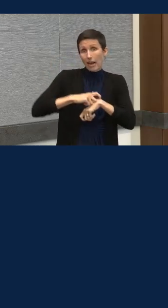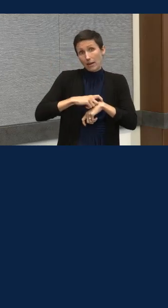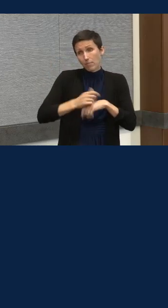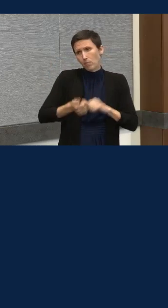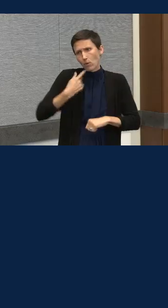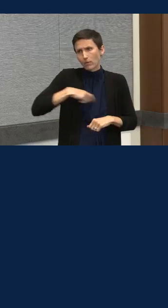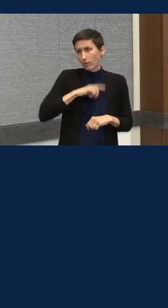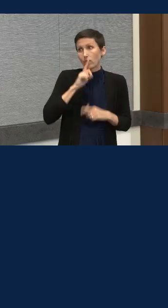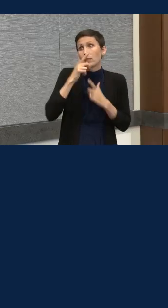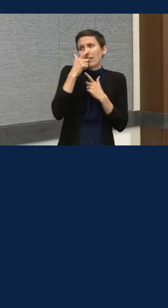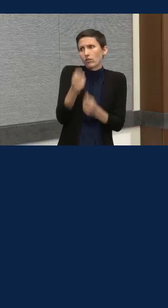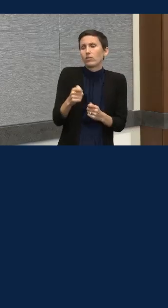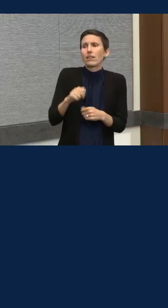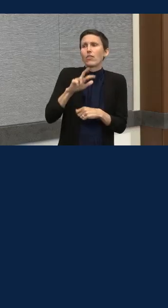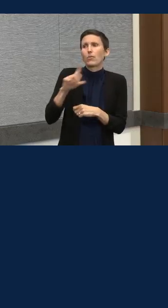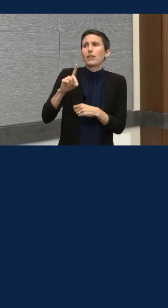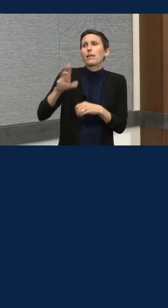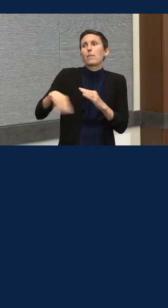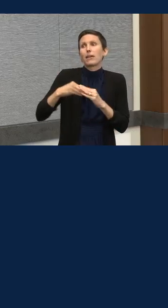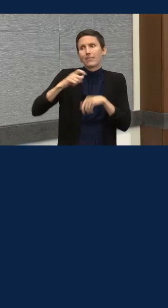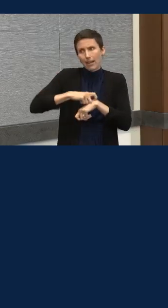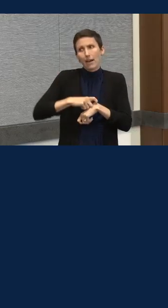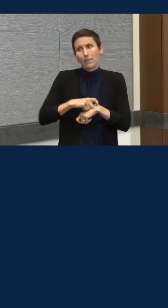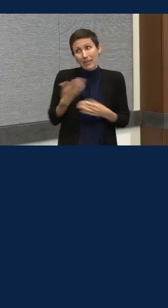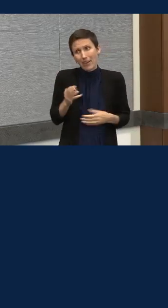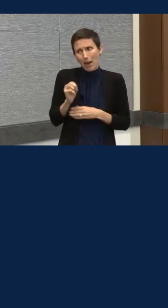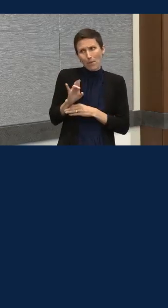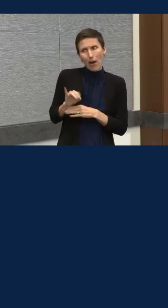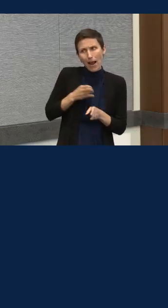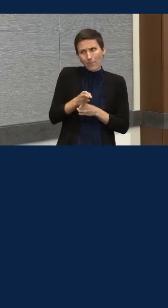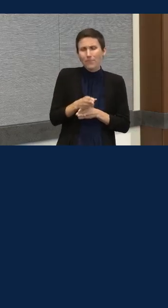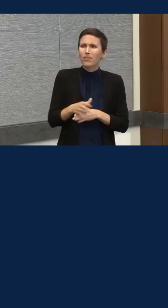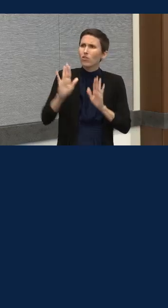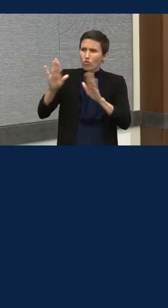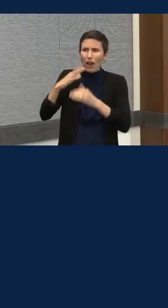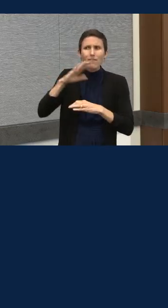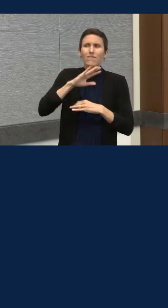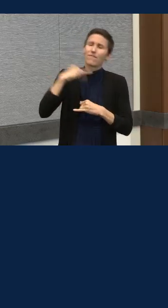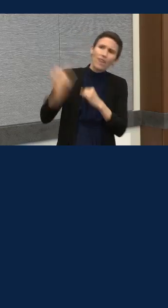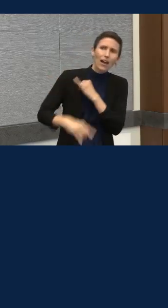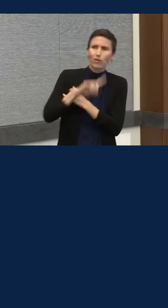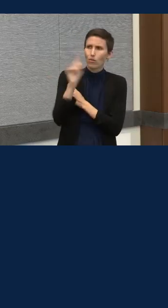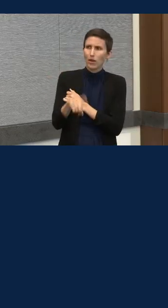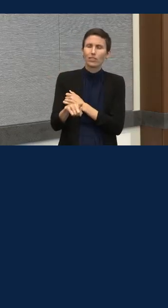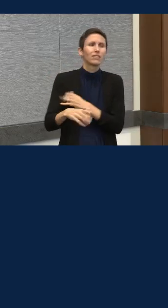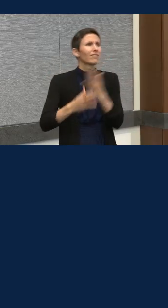in MRI. Great final question. Thank you. Great. Thanks, Jeff. Let's thank our speaker.